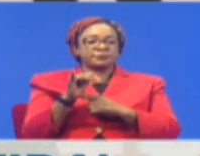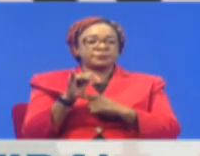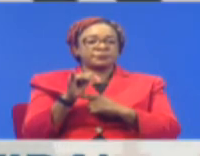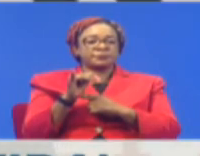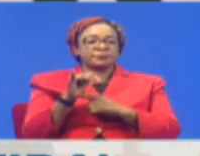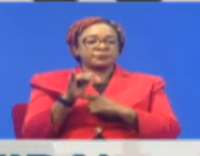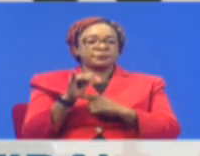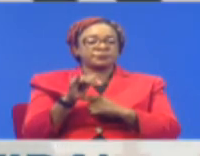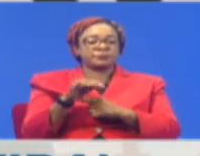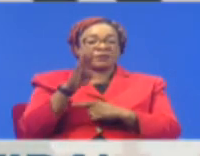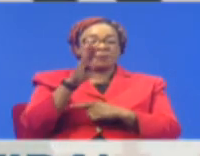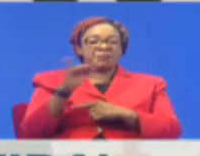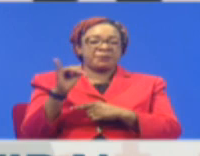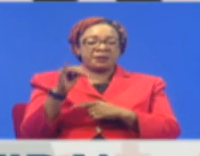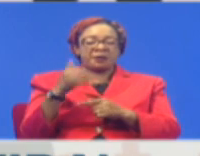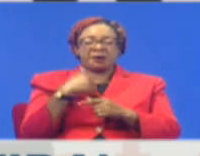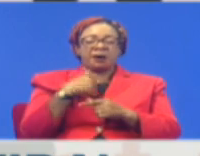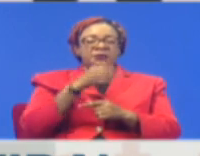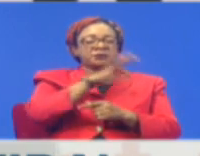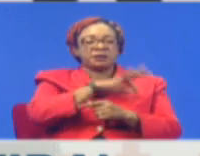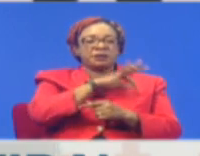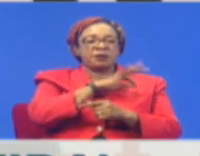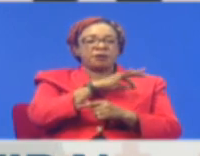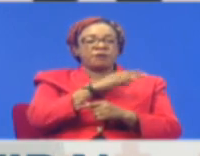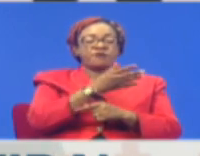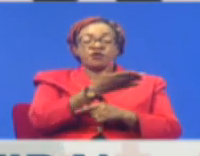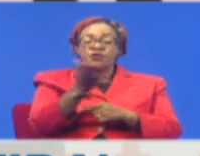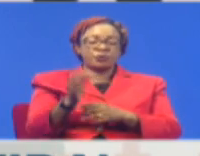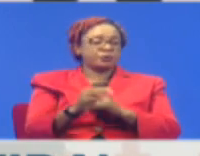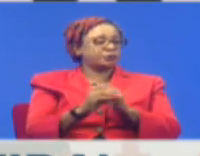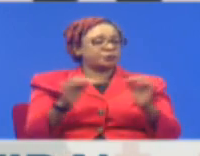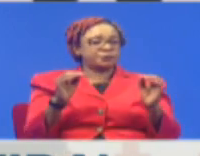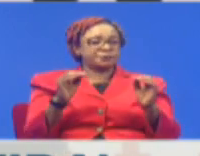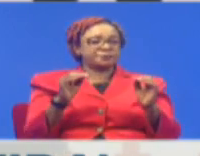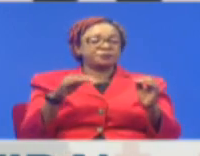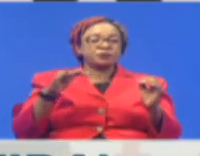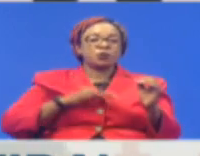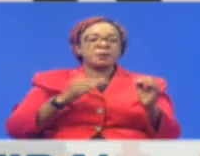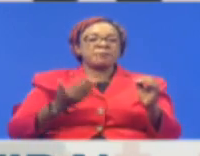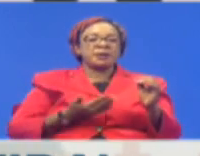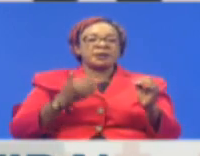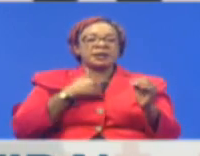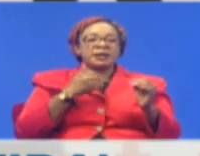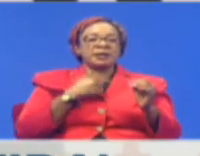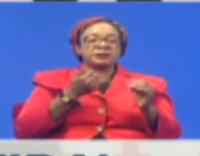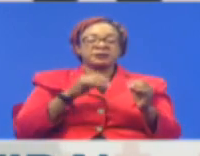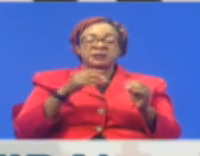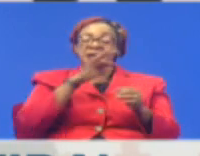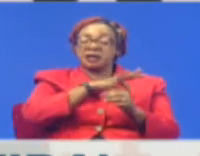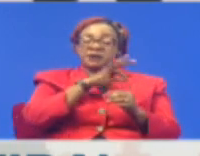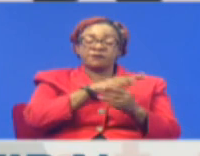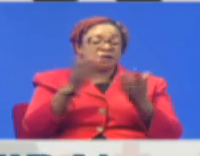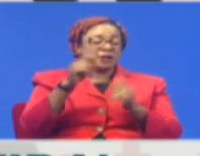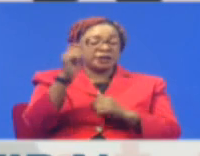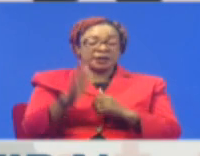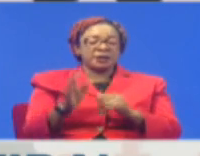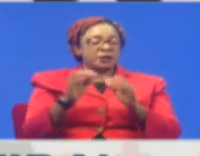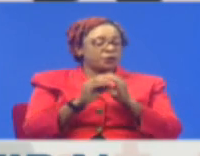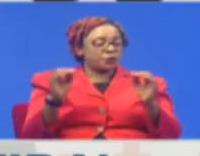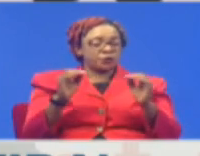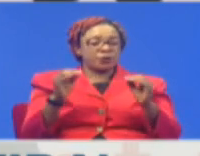BBI has no gains for you women, it has no gains for any Kenyan. But the people who